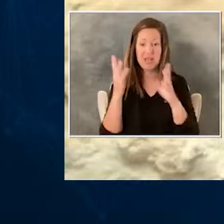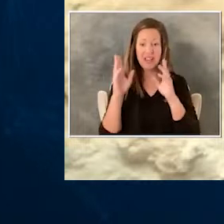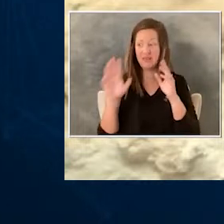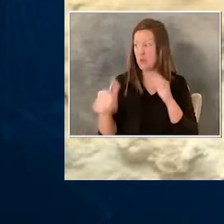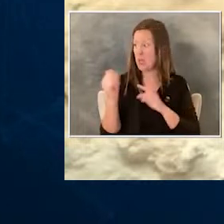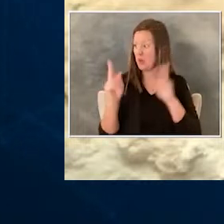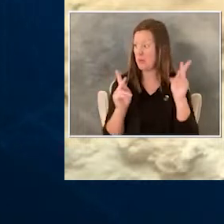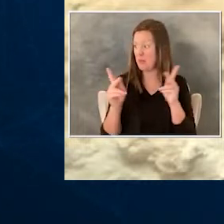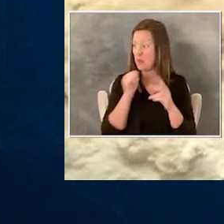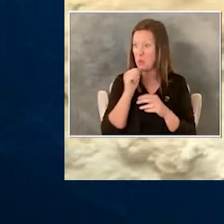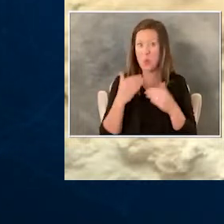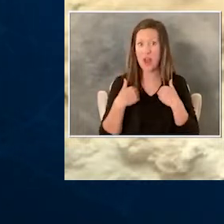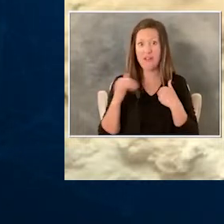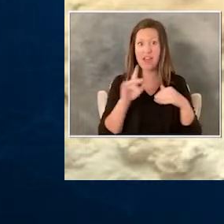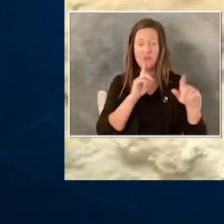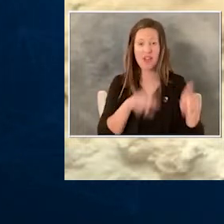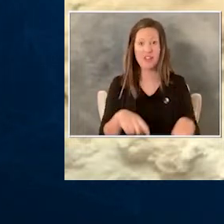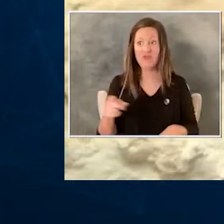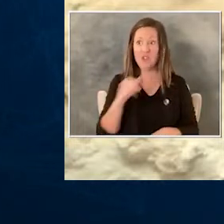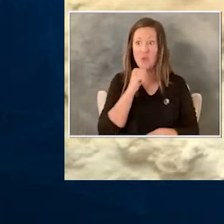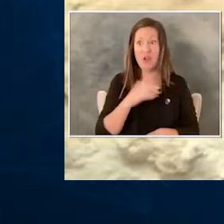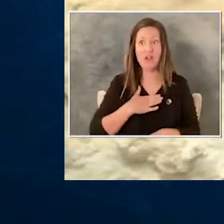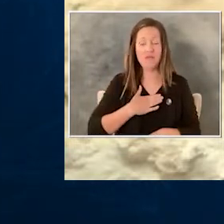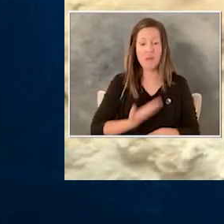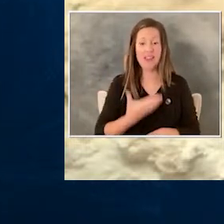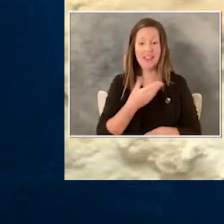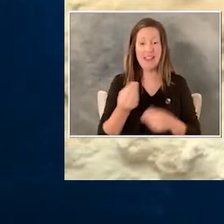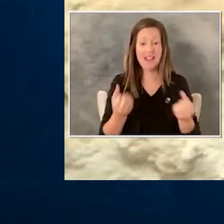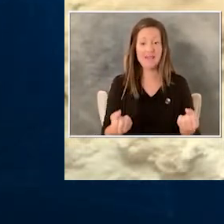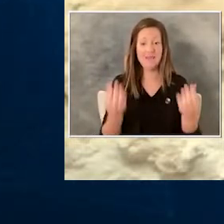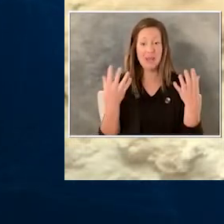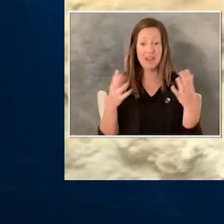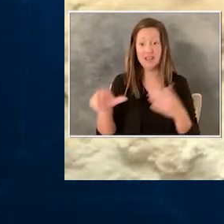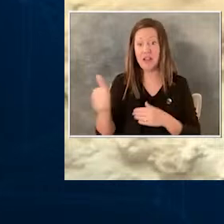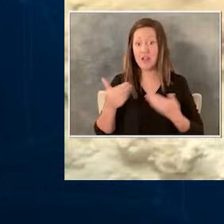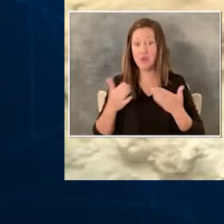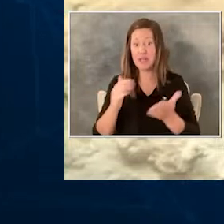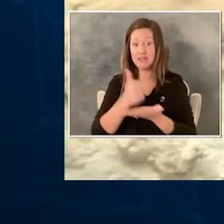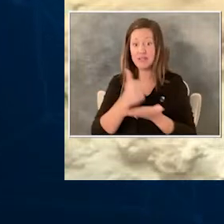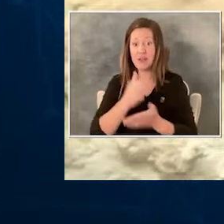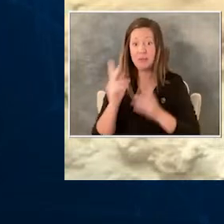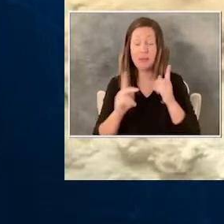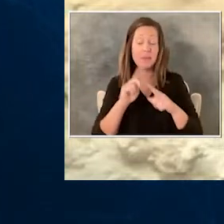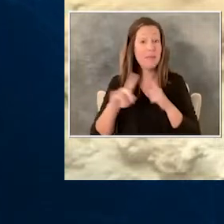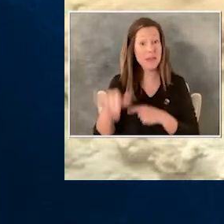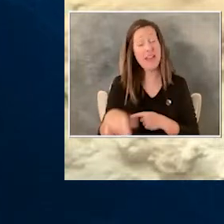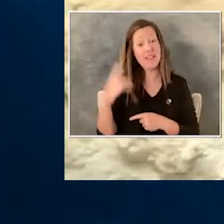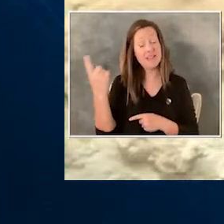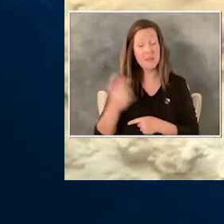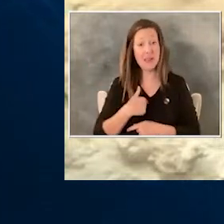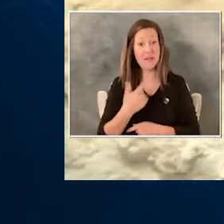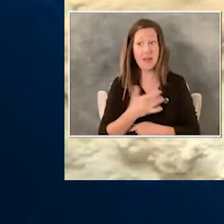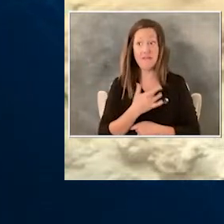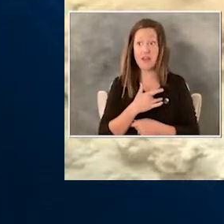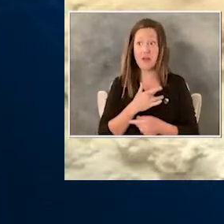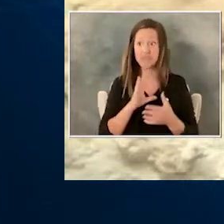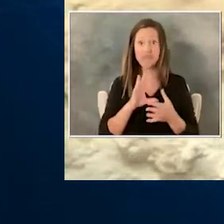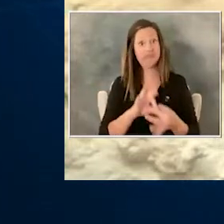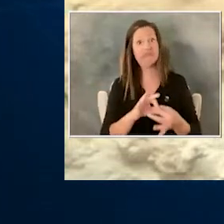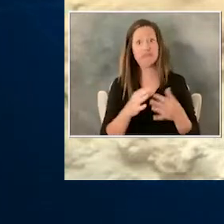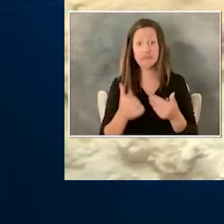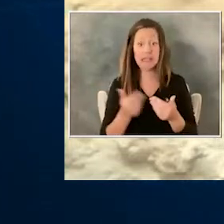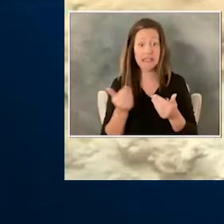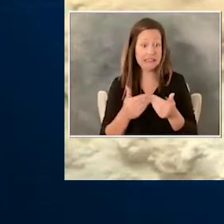that reaction. And there are a lot of ways of helping people that just are not on my radar, but this is one that just seemed like easy to at least